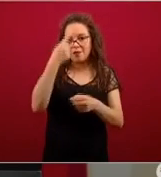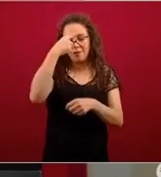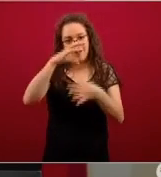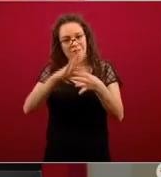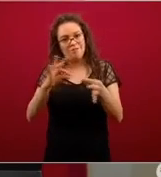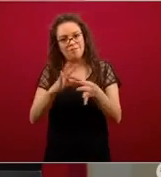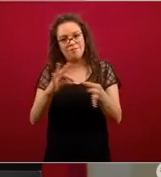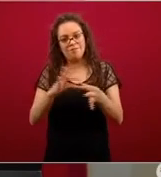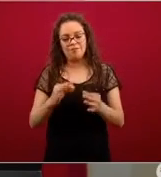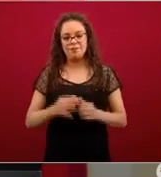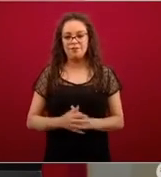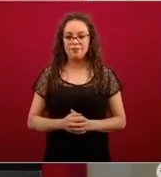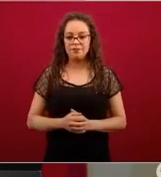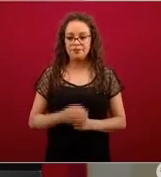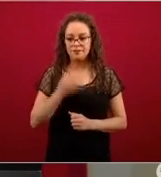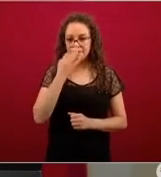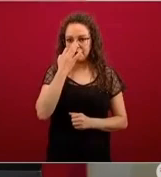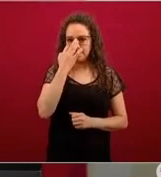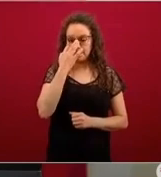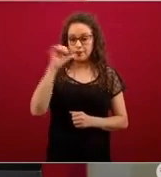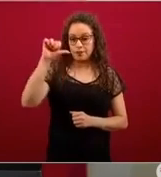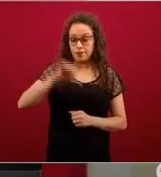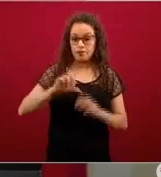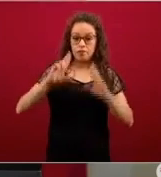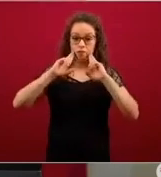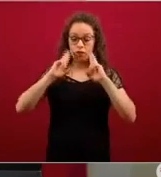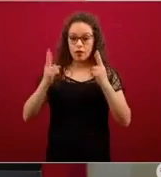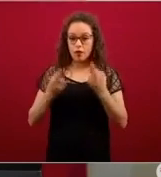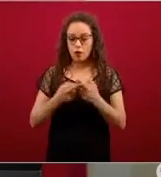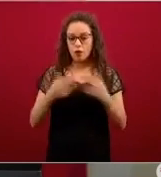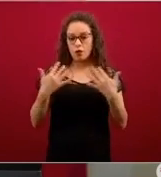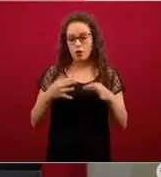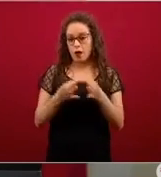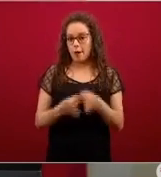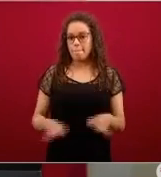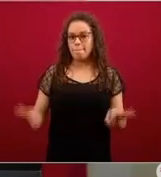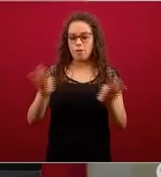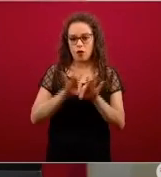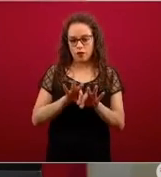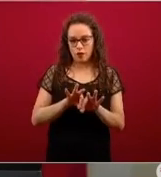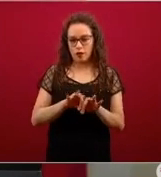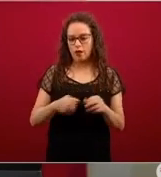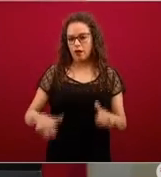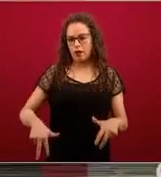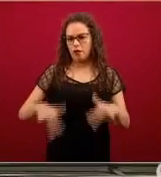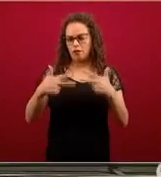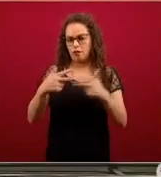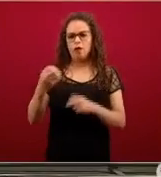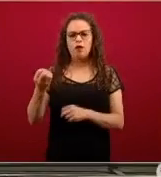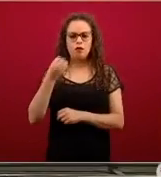Sobre hoy, tuvimos una muy productiva reunión. We had a very productive meeting